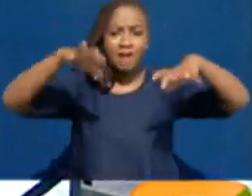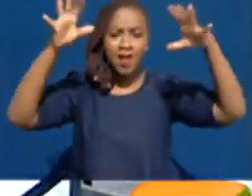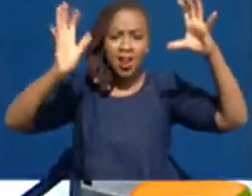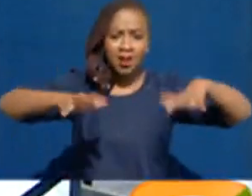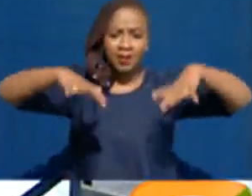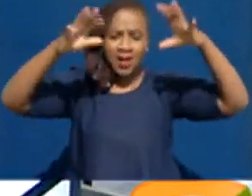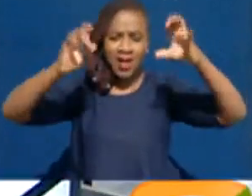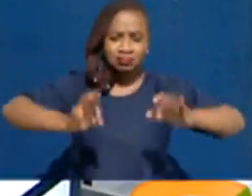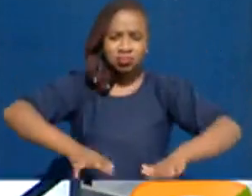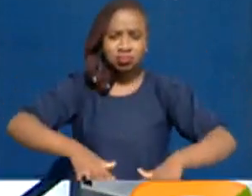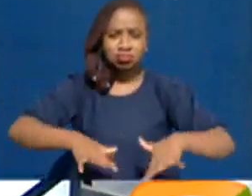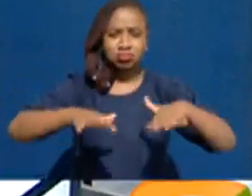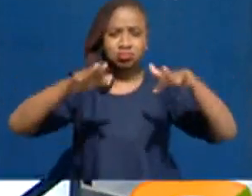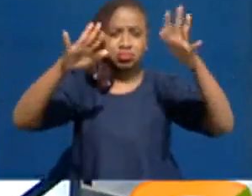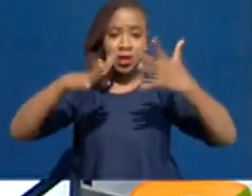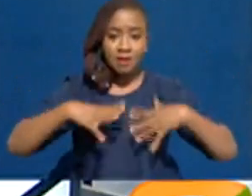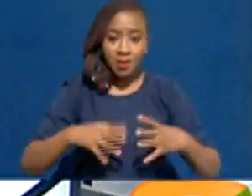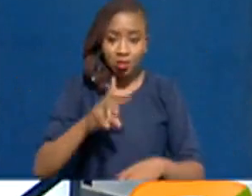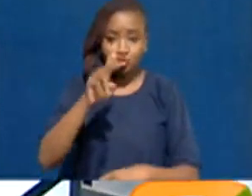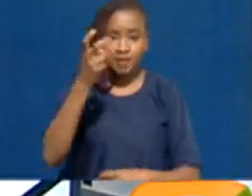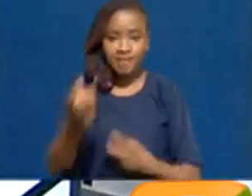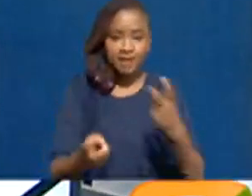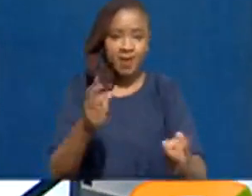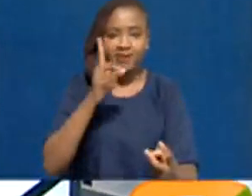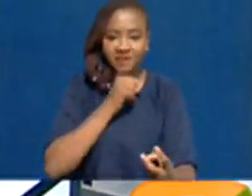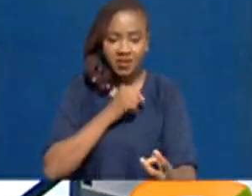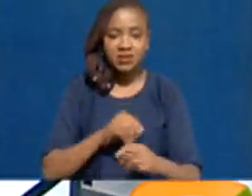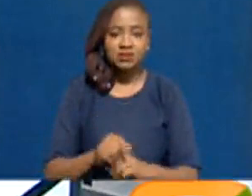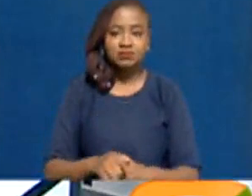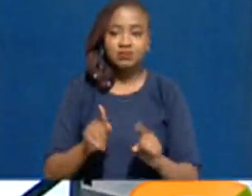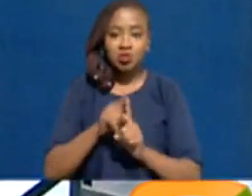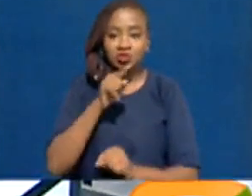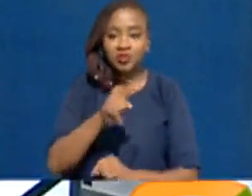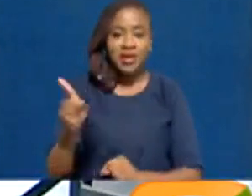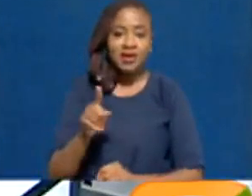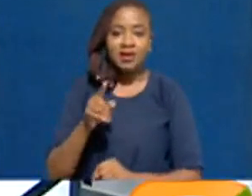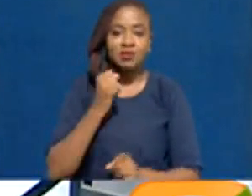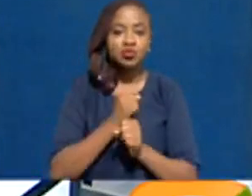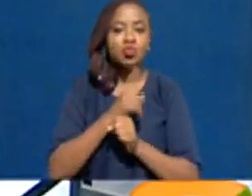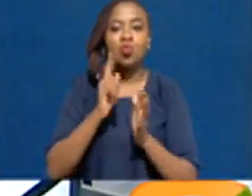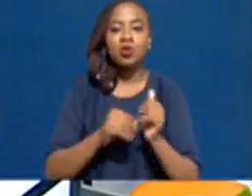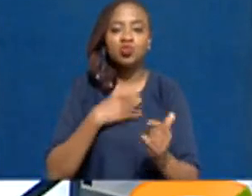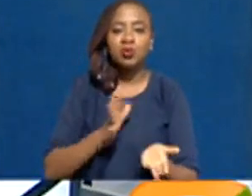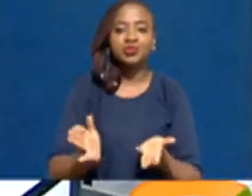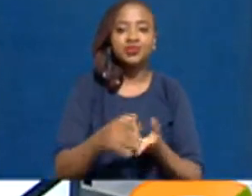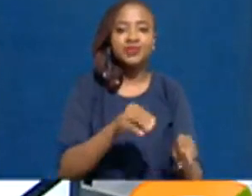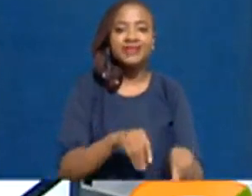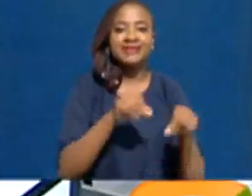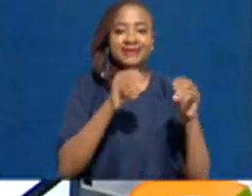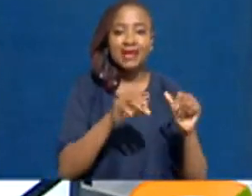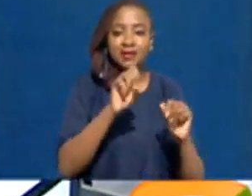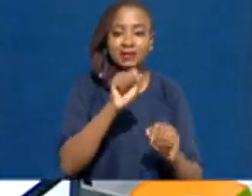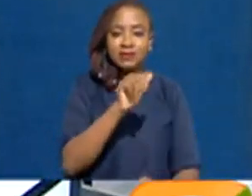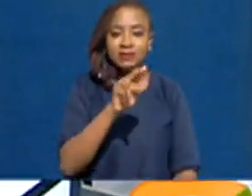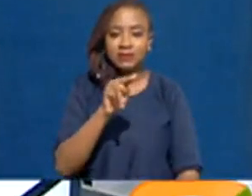two people have died in Doldol Laikipia County. The two were carrying out sand harvesting in River Loisukut when they were